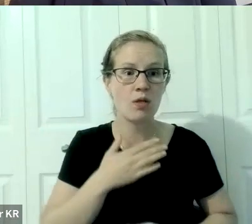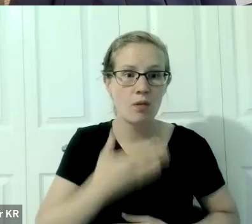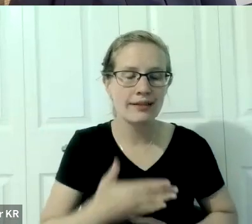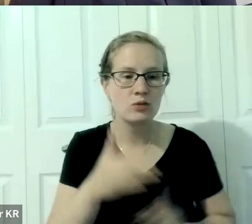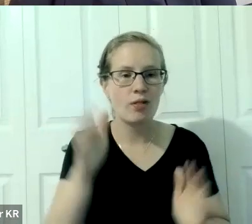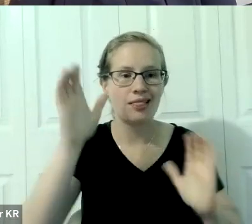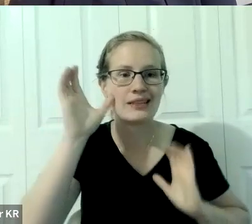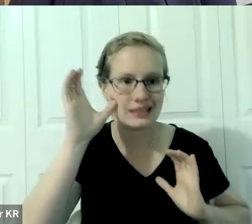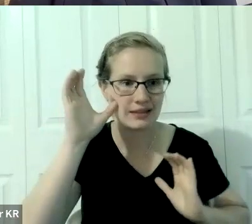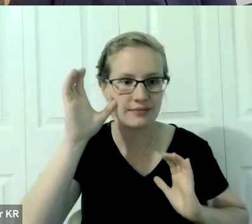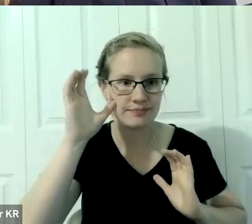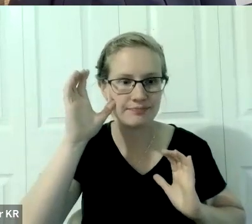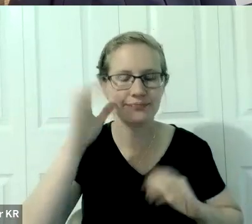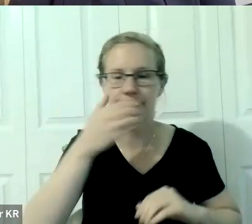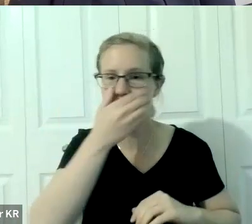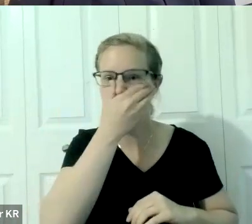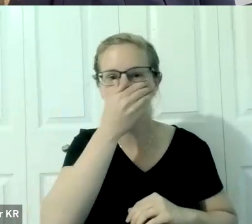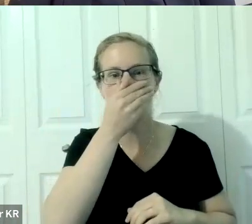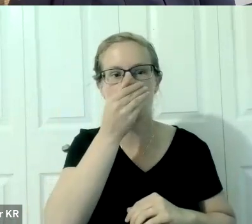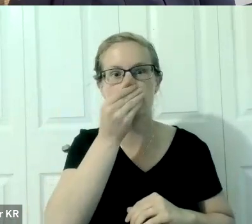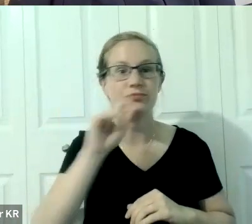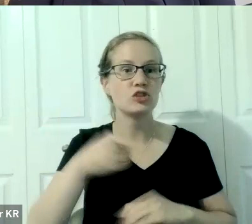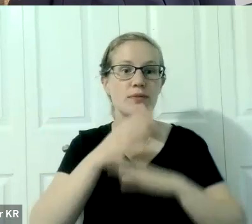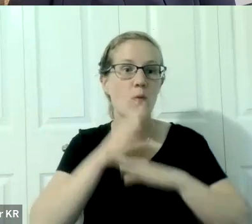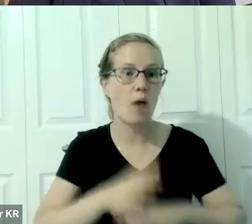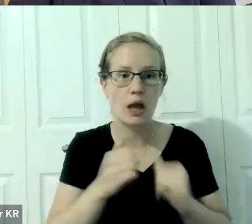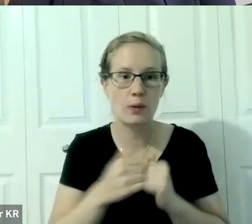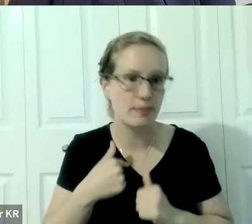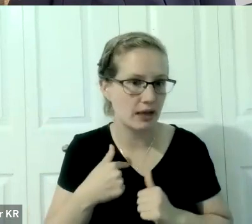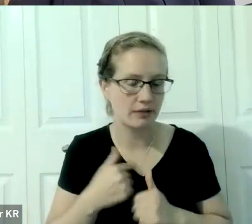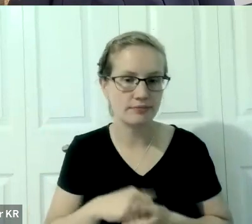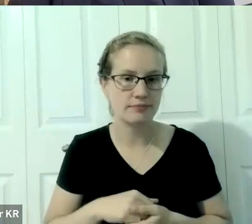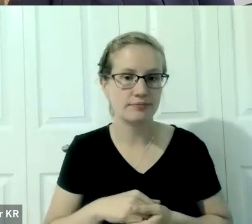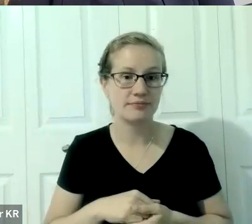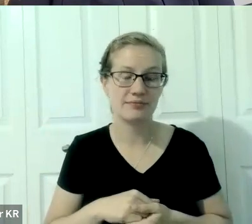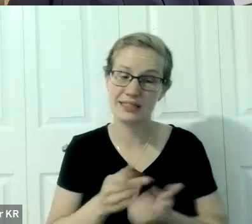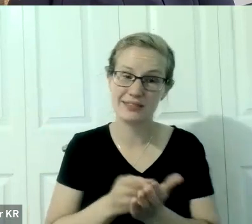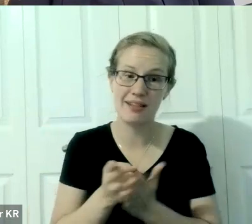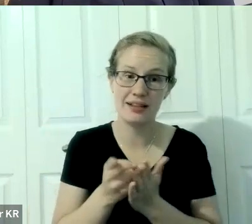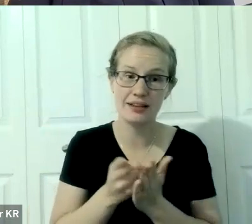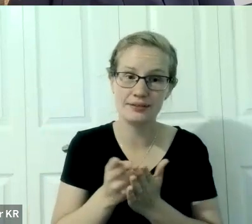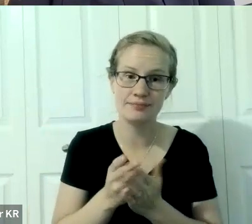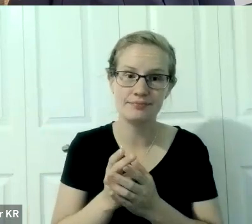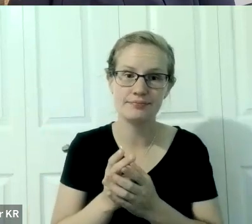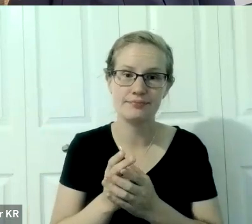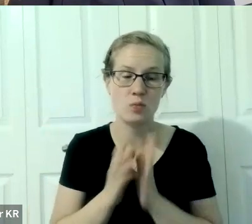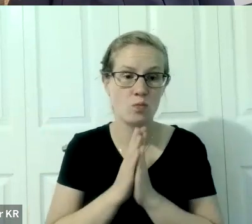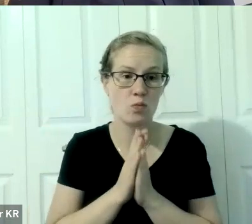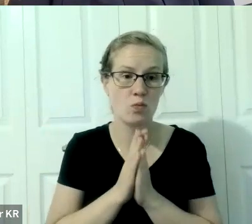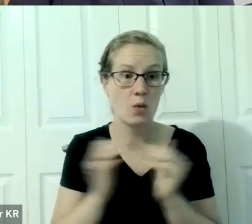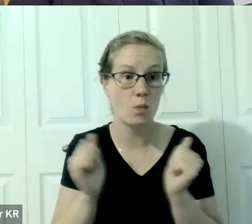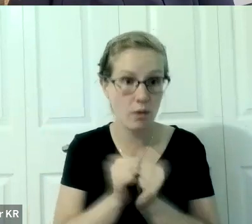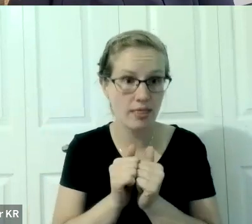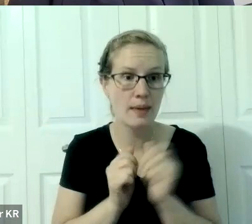listen, or sometimes just be quiet with me. And quite honestly, praying with